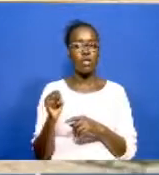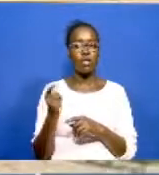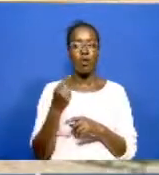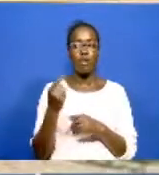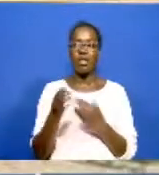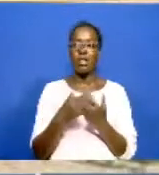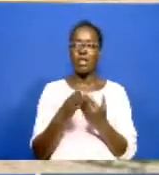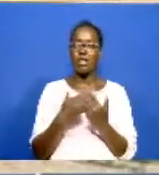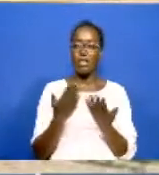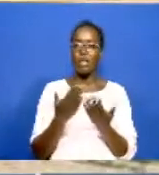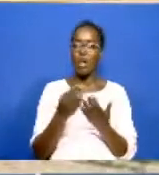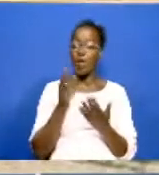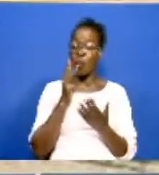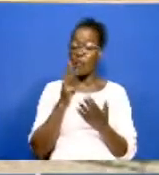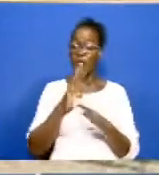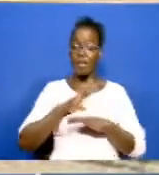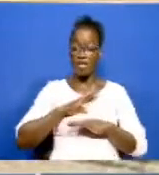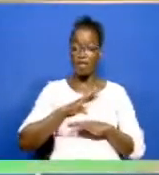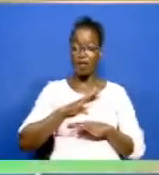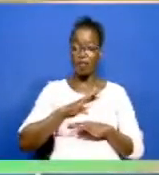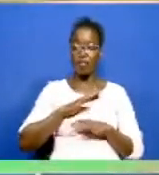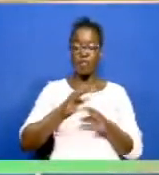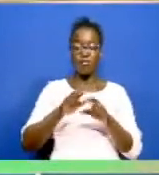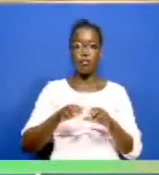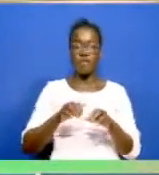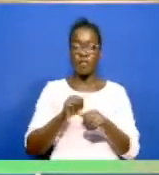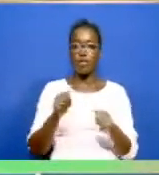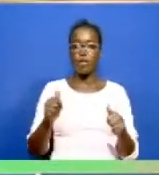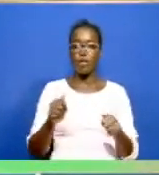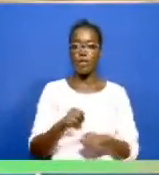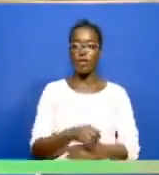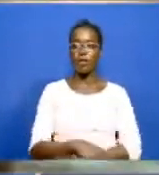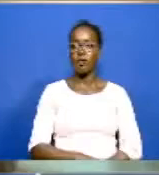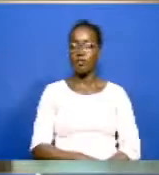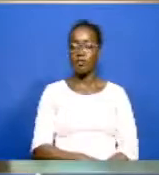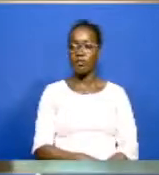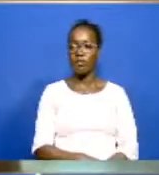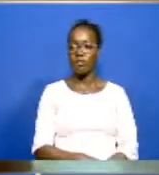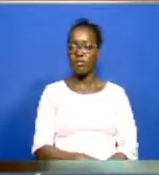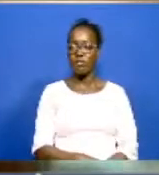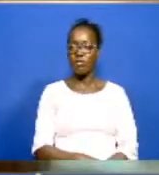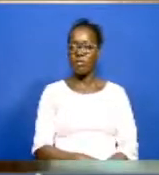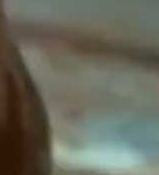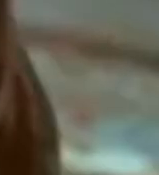utunze, ipate maji na uweze kupalilia. For Channel One News, I'm Wangari Washori.